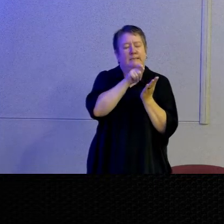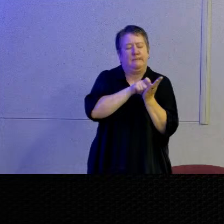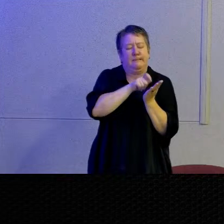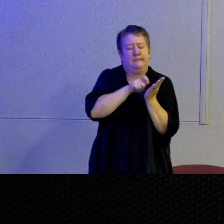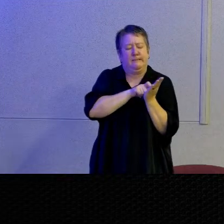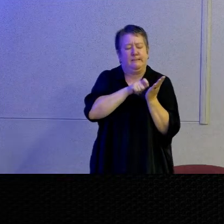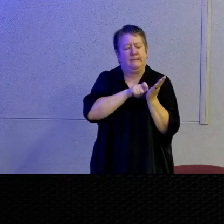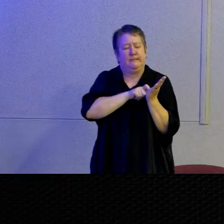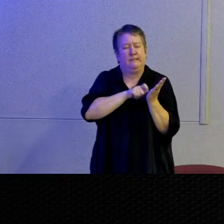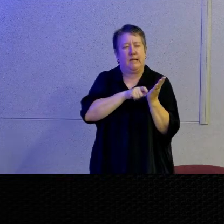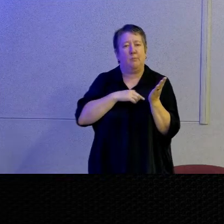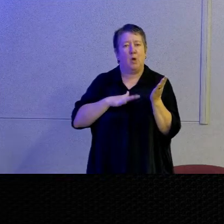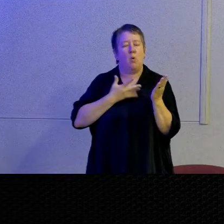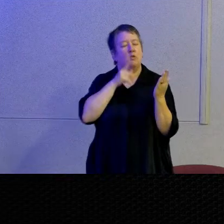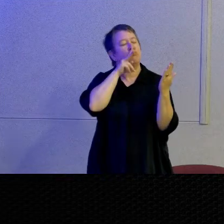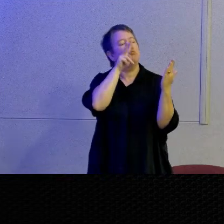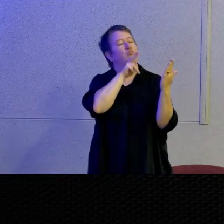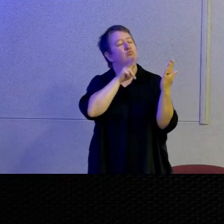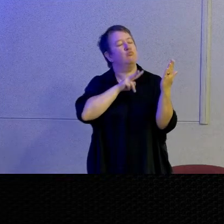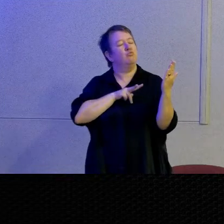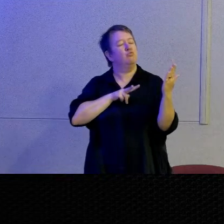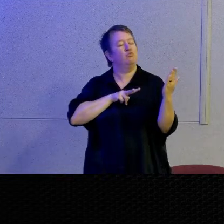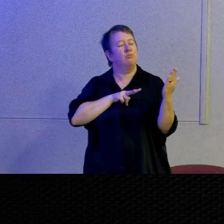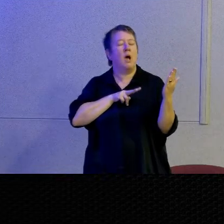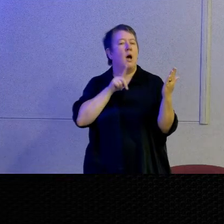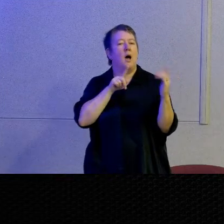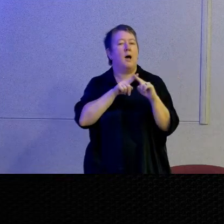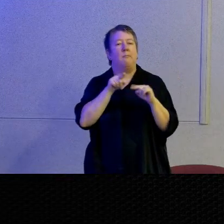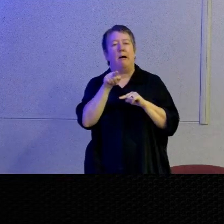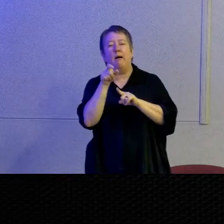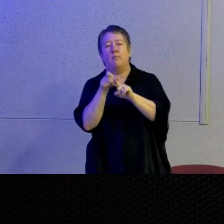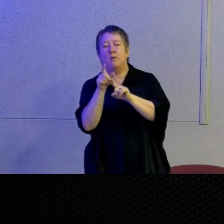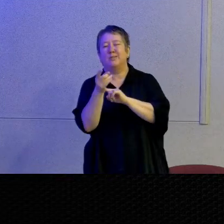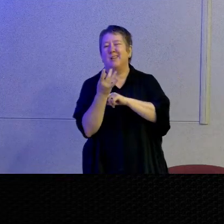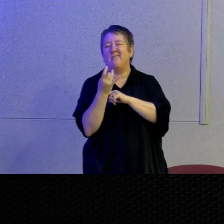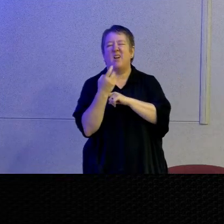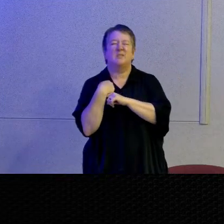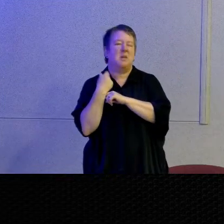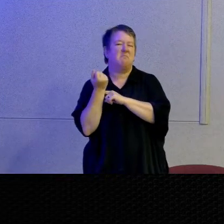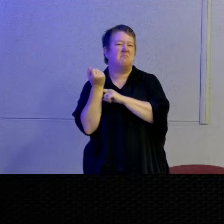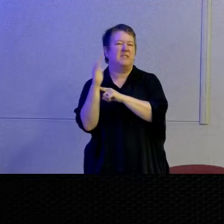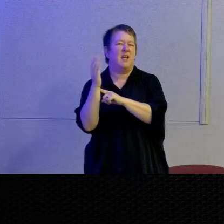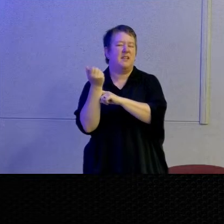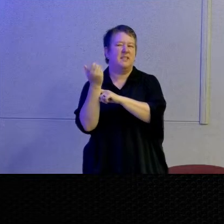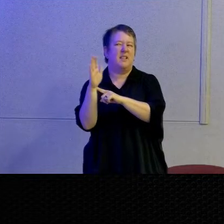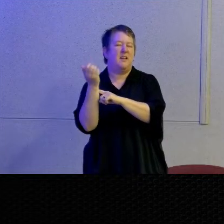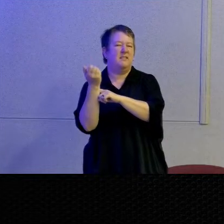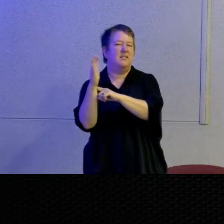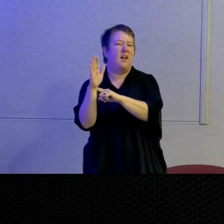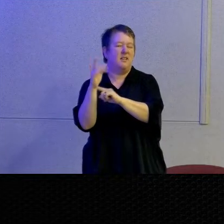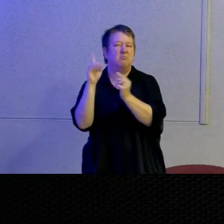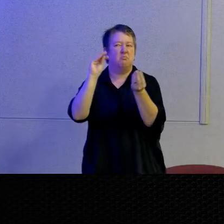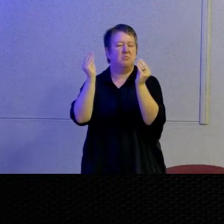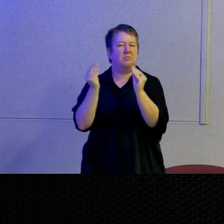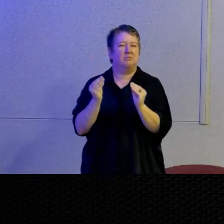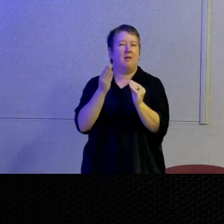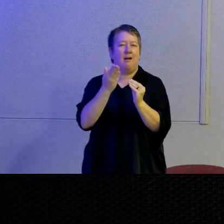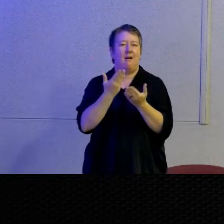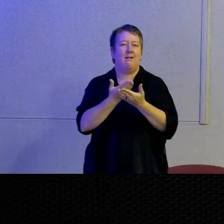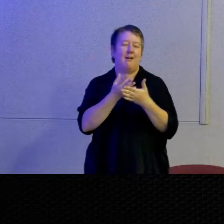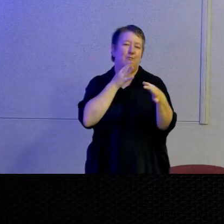thought, at the advice of Emmanuel, I threw a few slides together to take us through this journey.